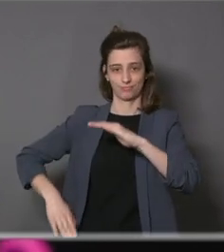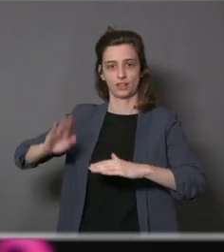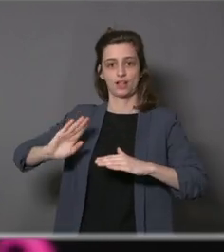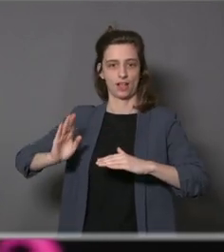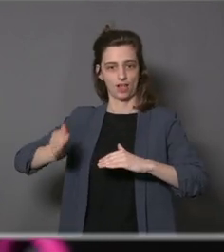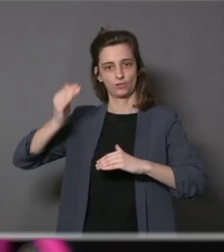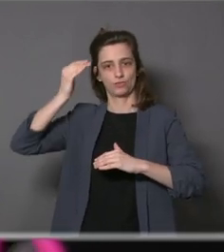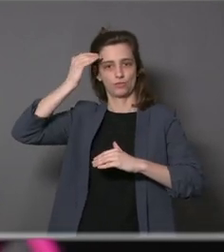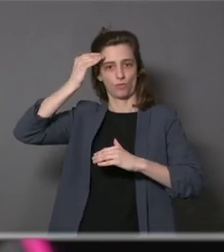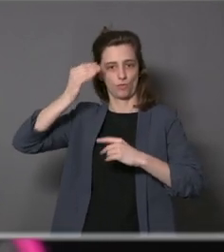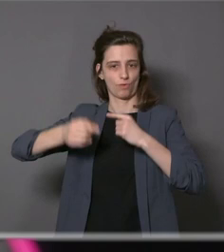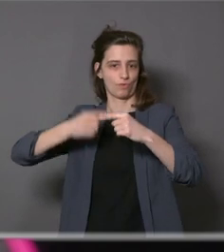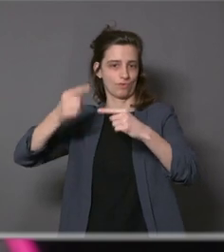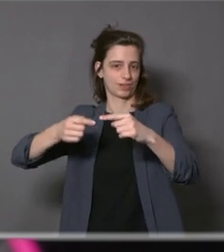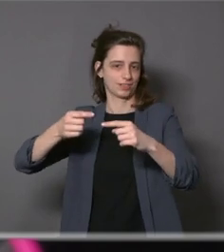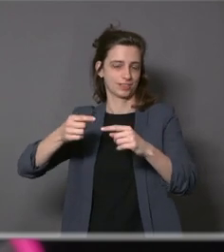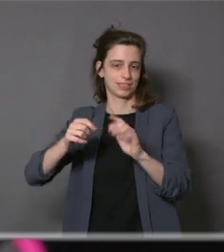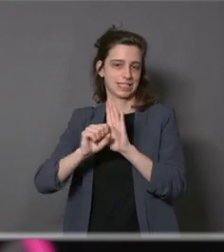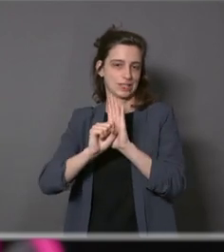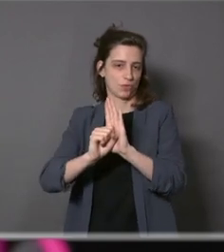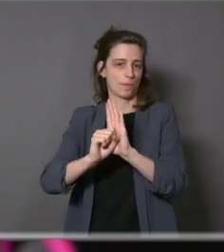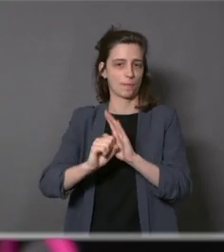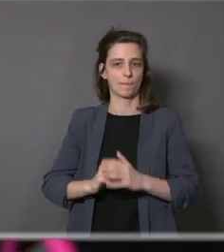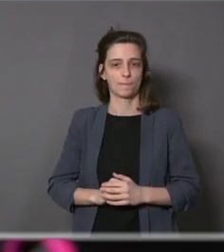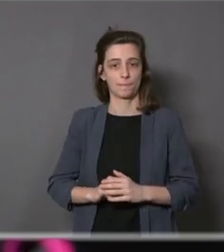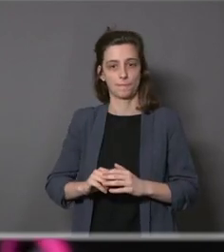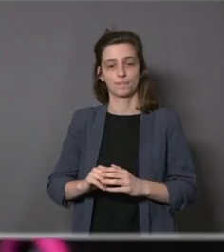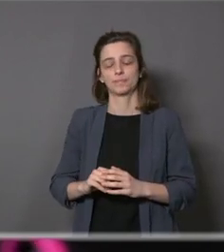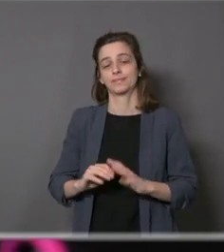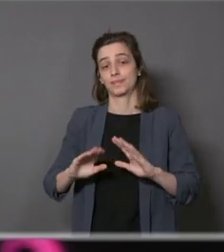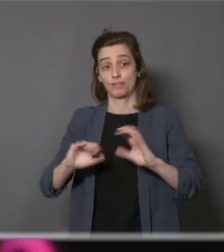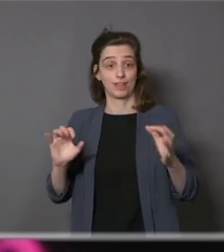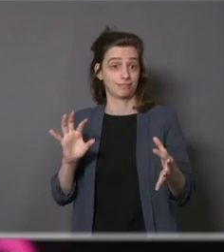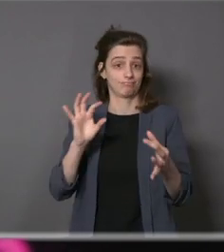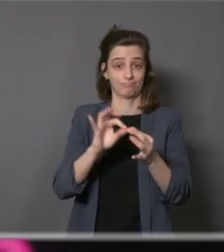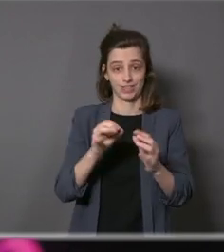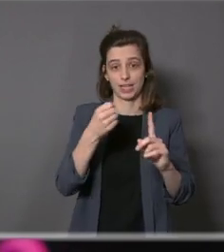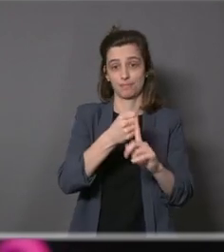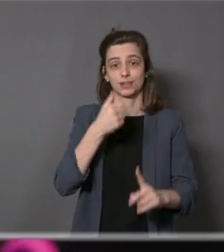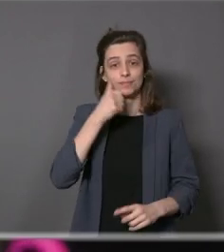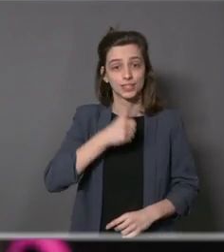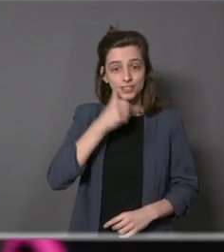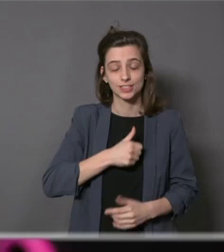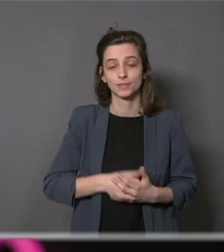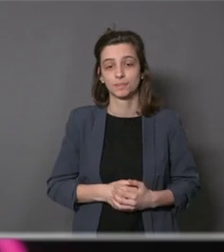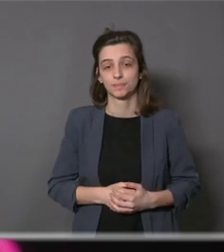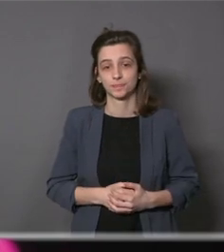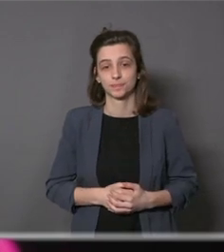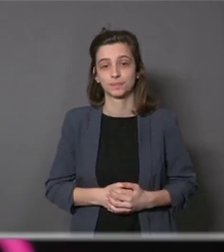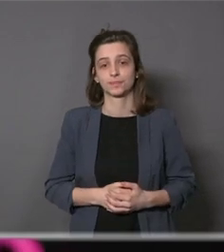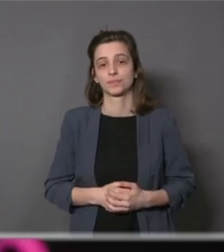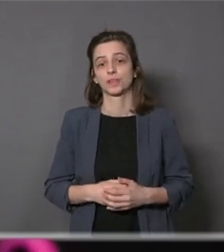disease, Rett syndrome, primarily affecting girls and for the discovery of mutations in additional